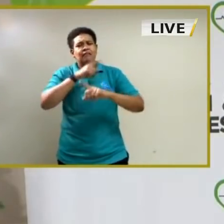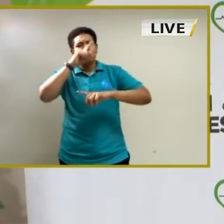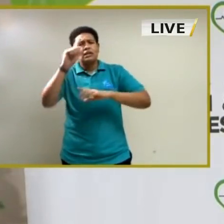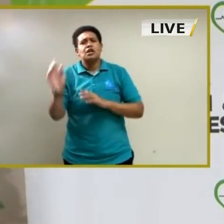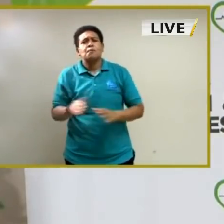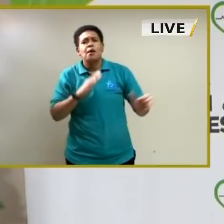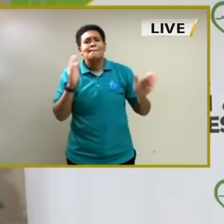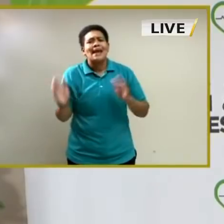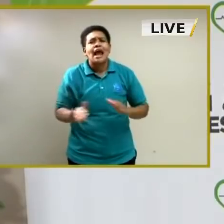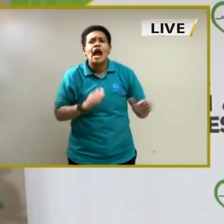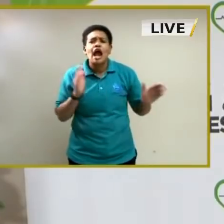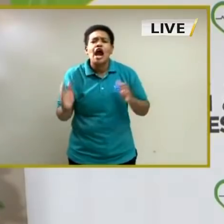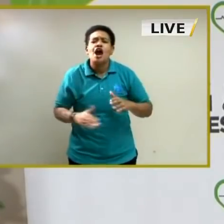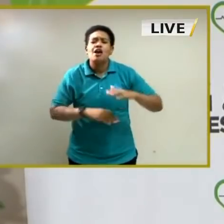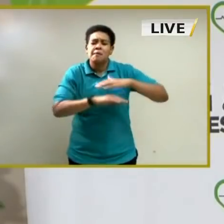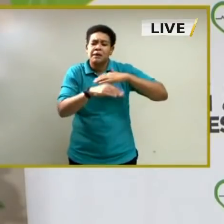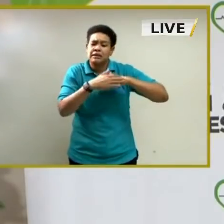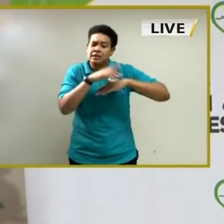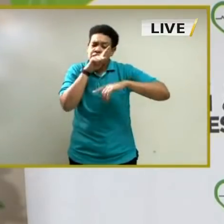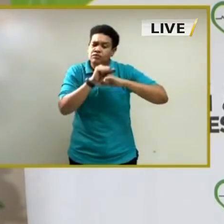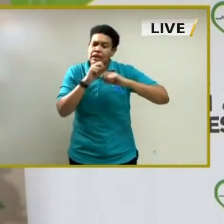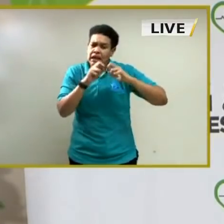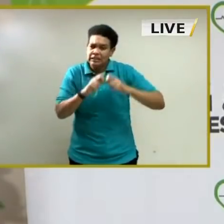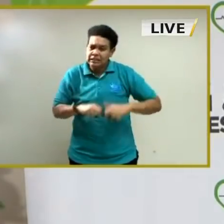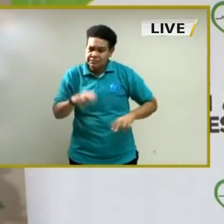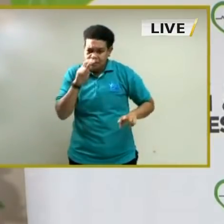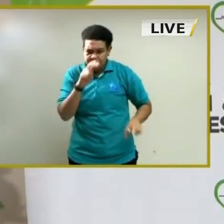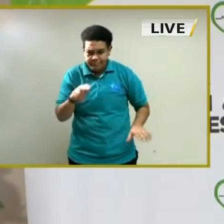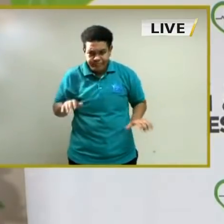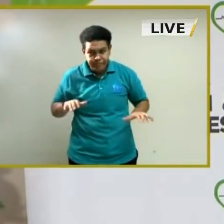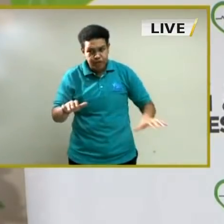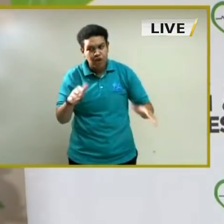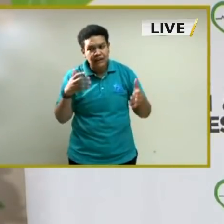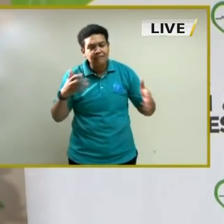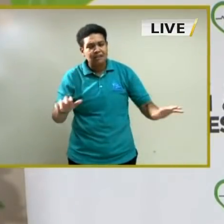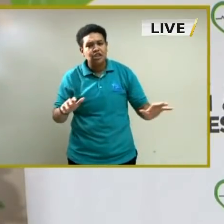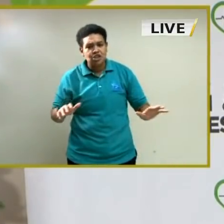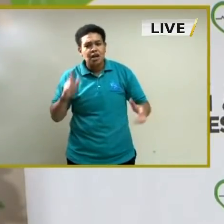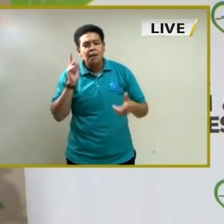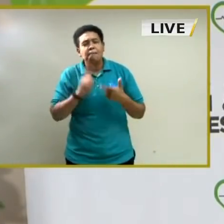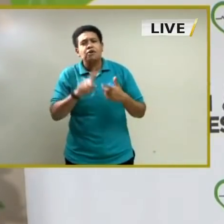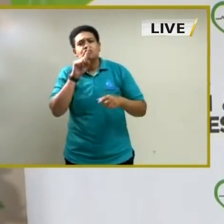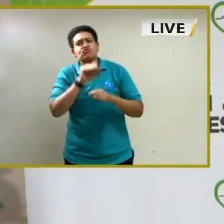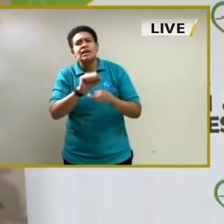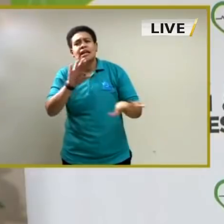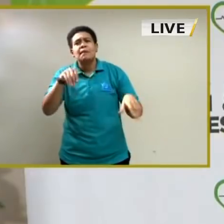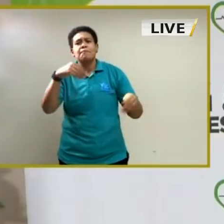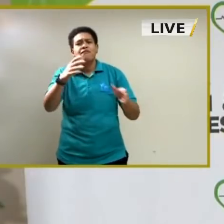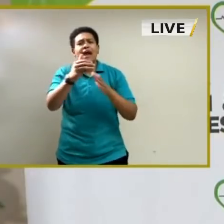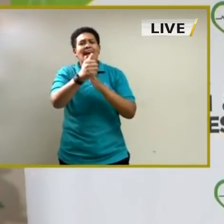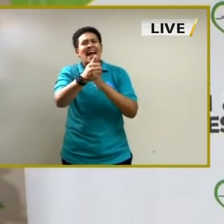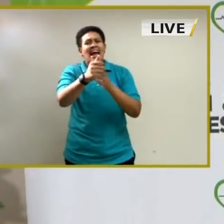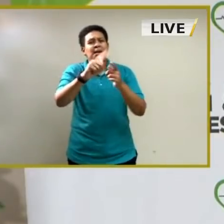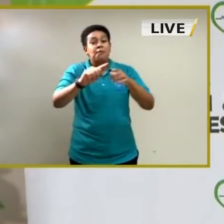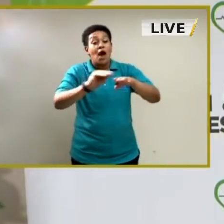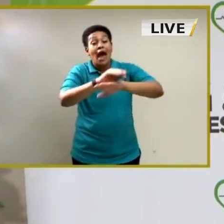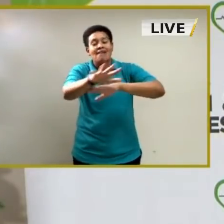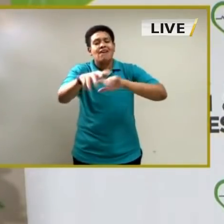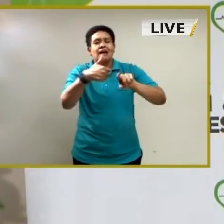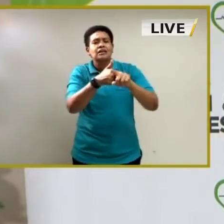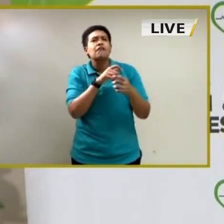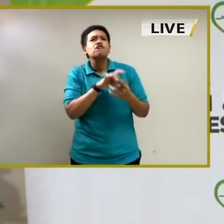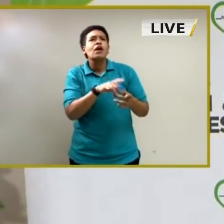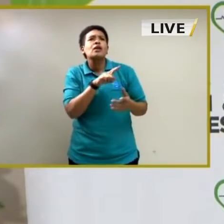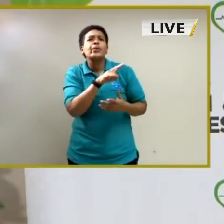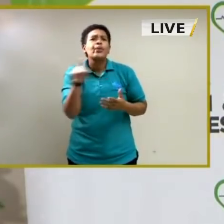prepare based on the assessment that has been done and to provide guidance and advice around